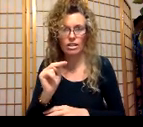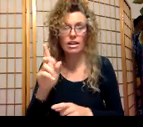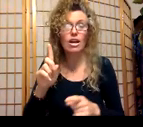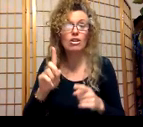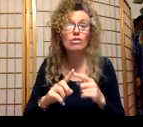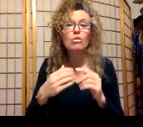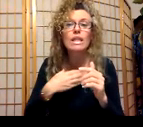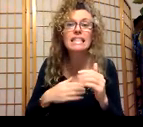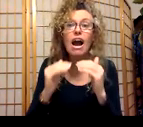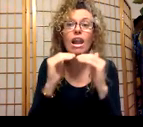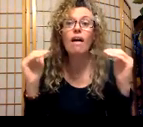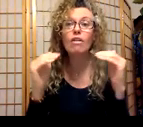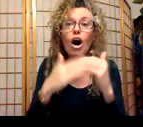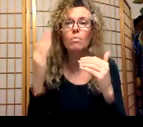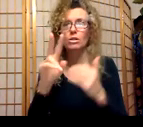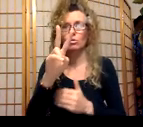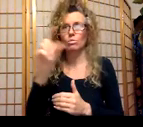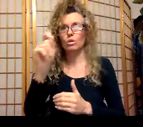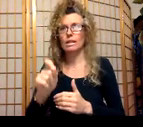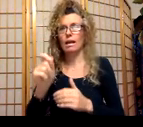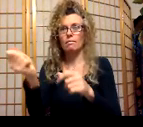level of almost 2% per year.